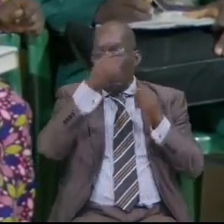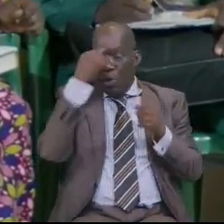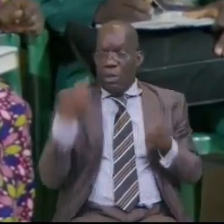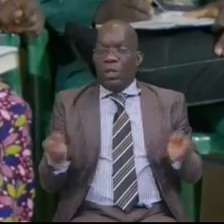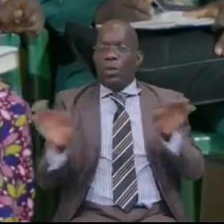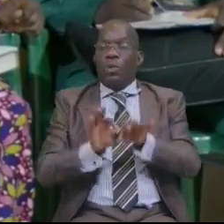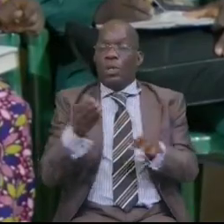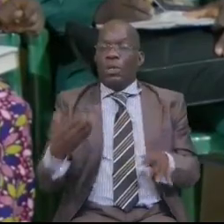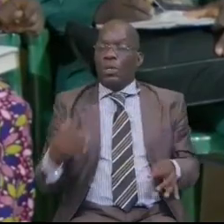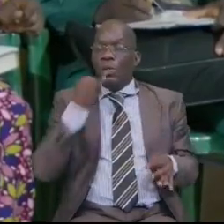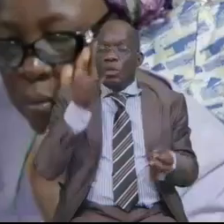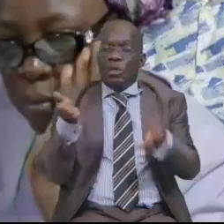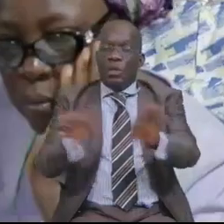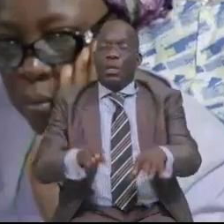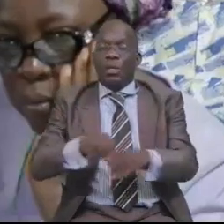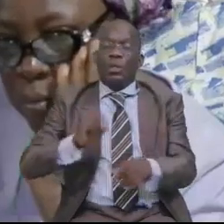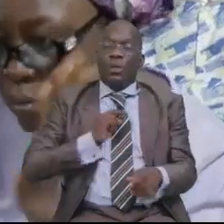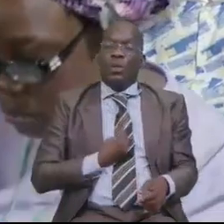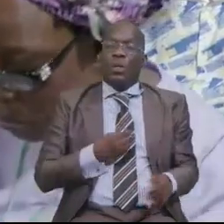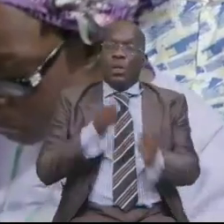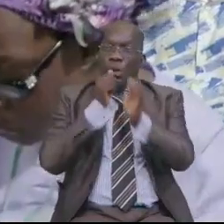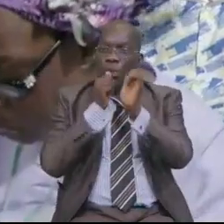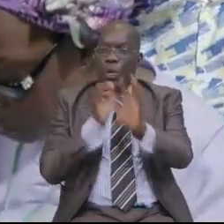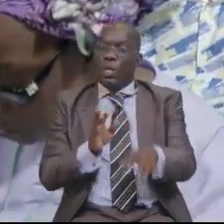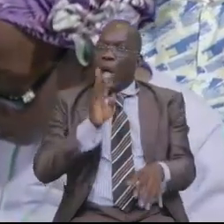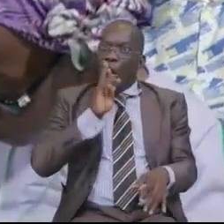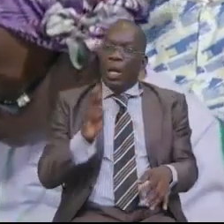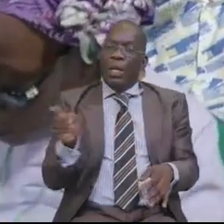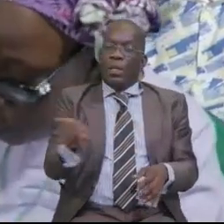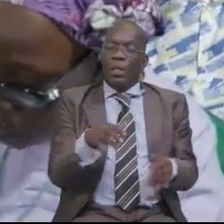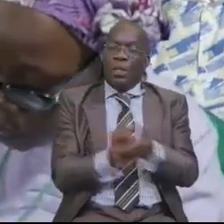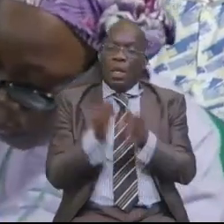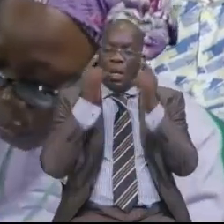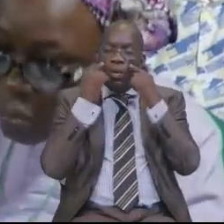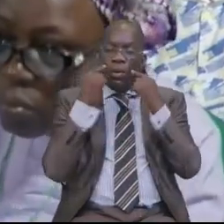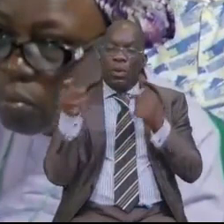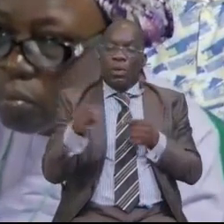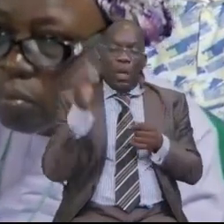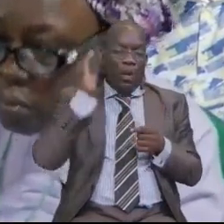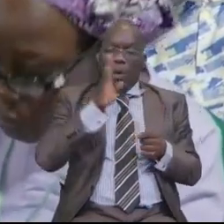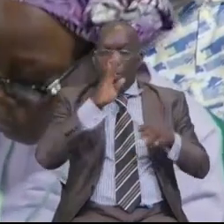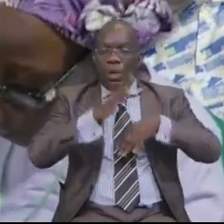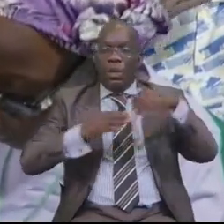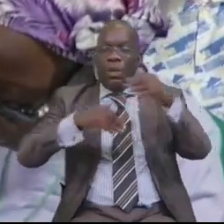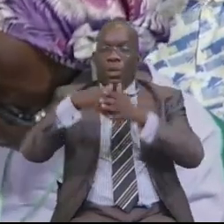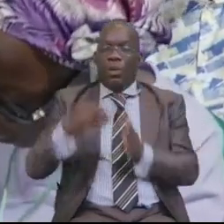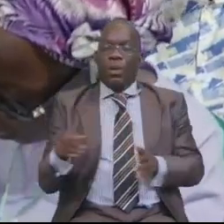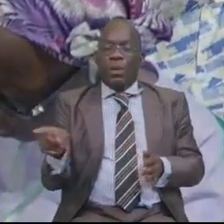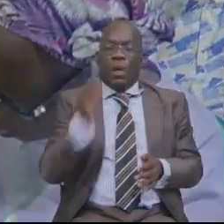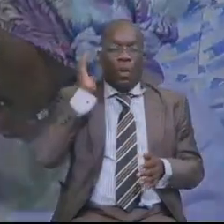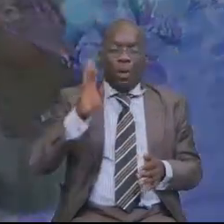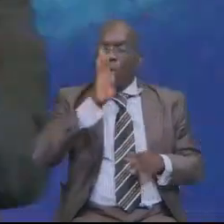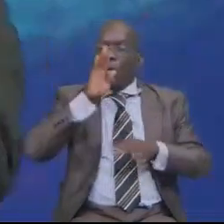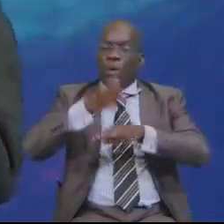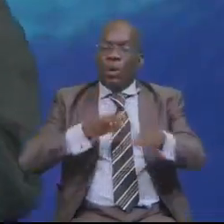Blessed are they that mourn, they shall be comforted, and they'll be invited and brought into the kingdom. He